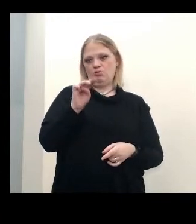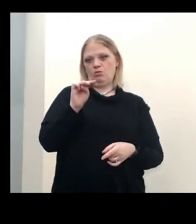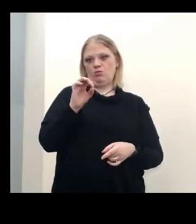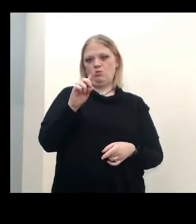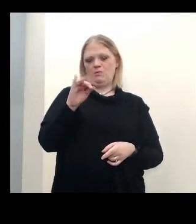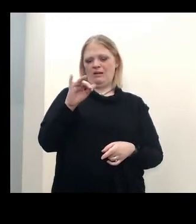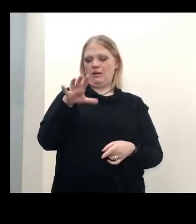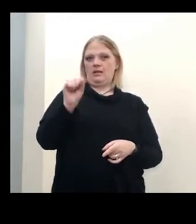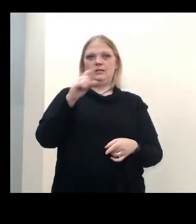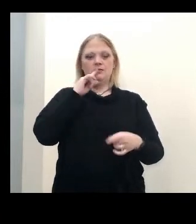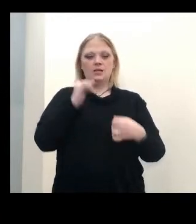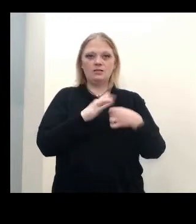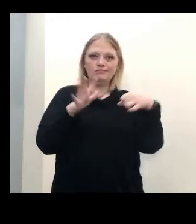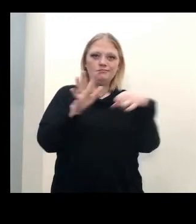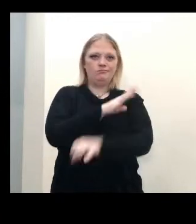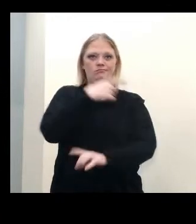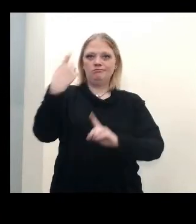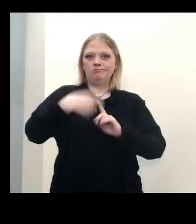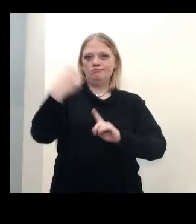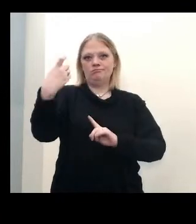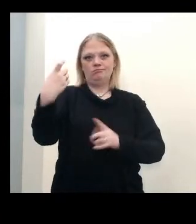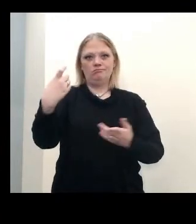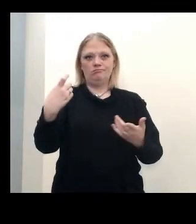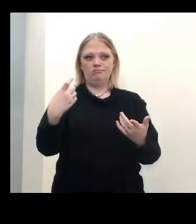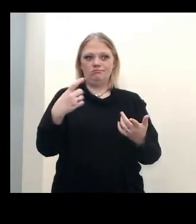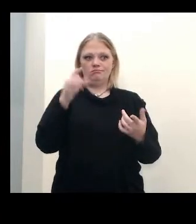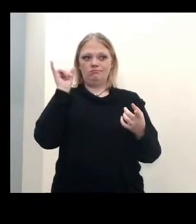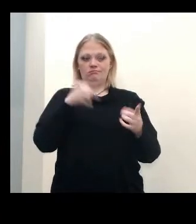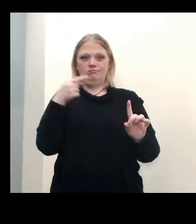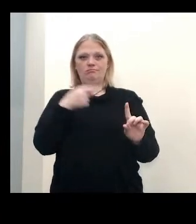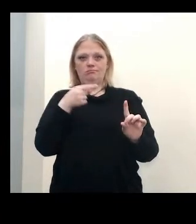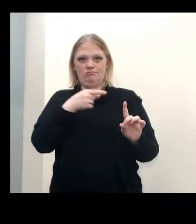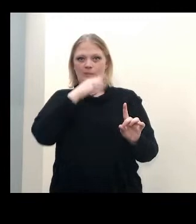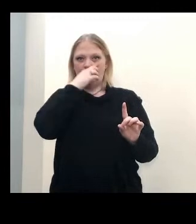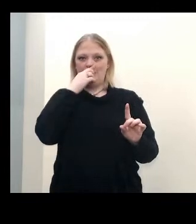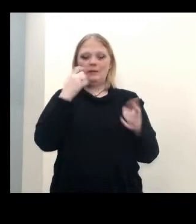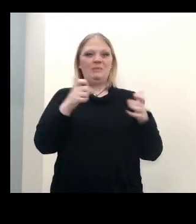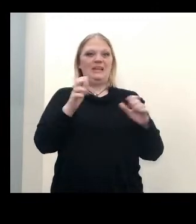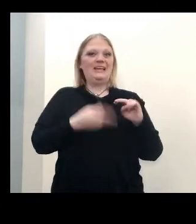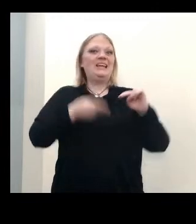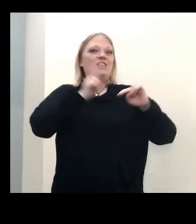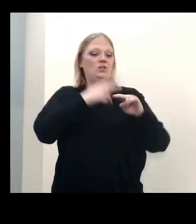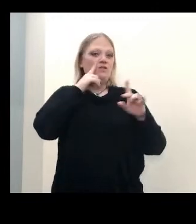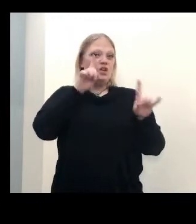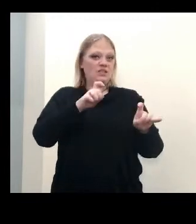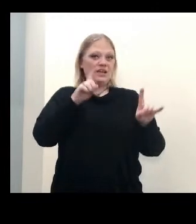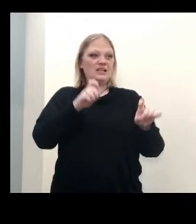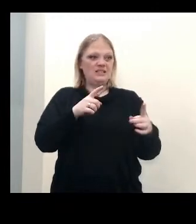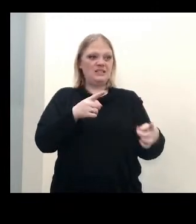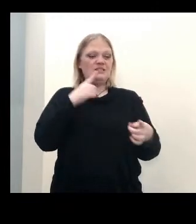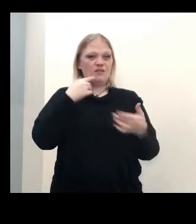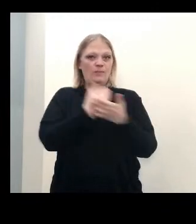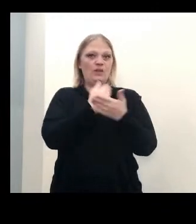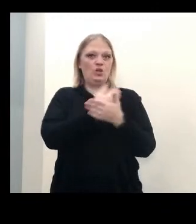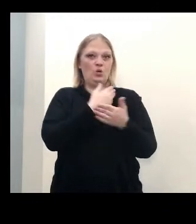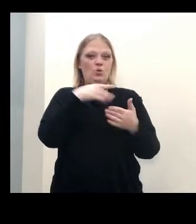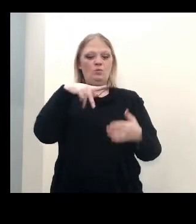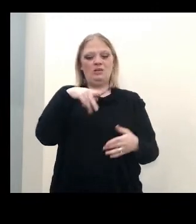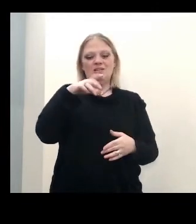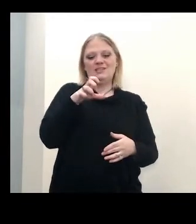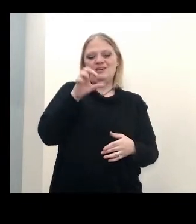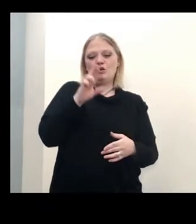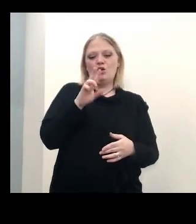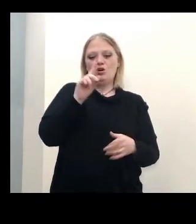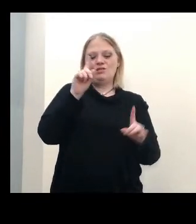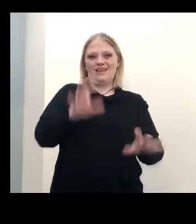completely automated, and so that's really where we're getting our big increase in testing is from that new PCR